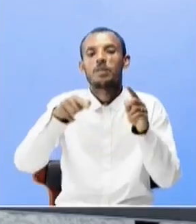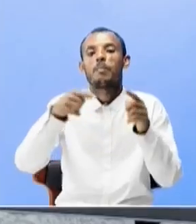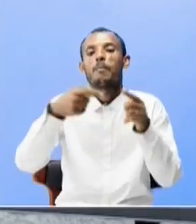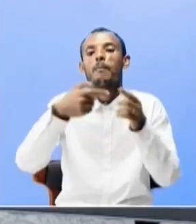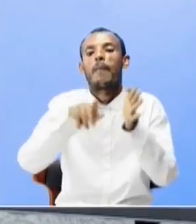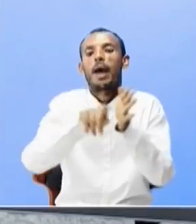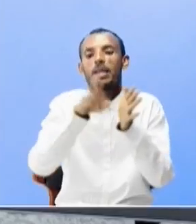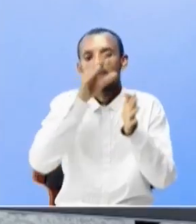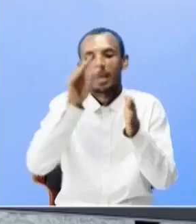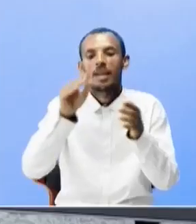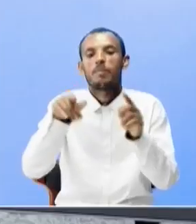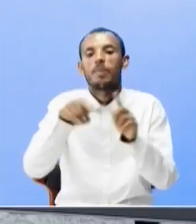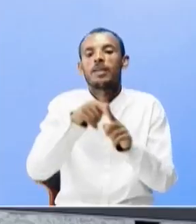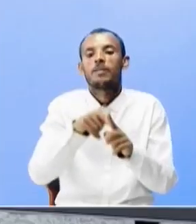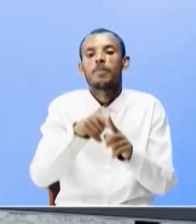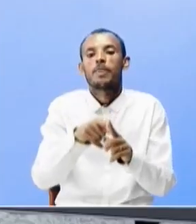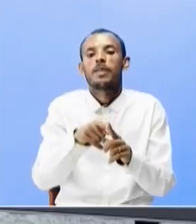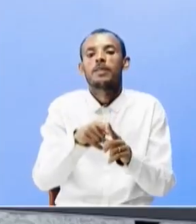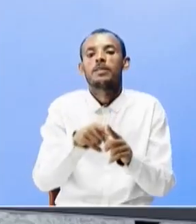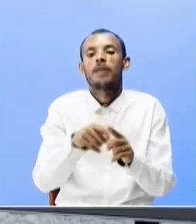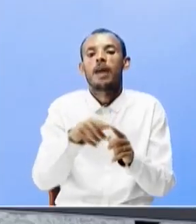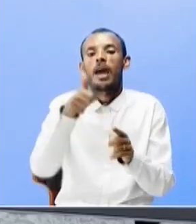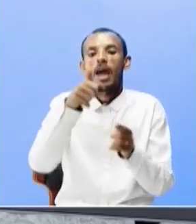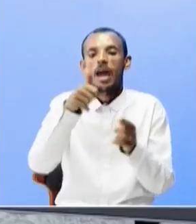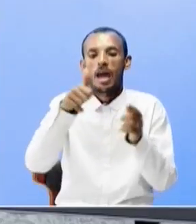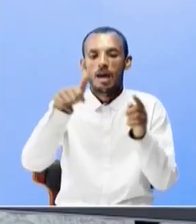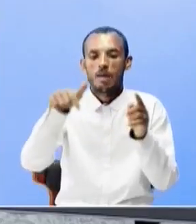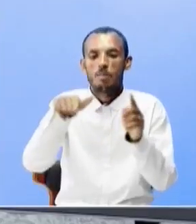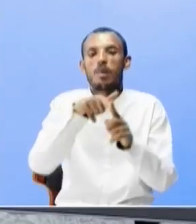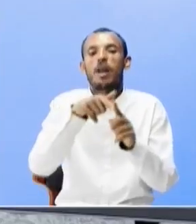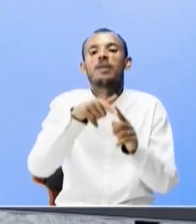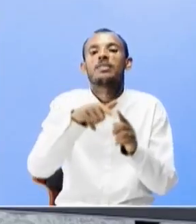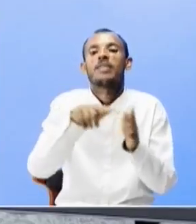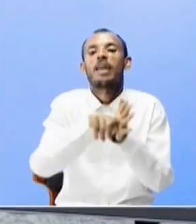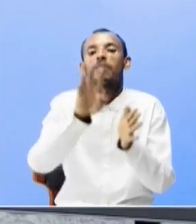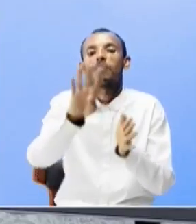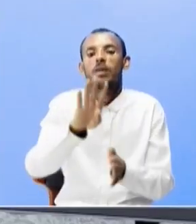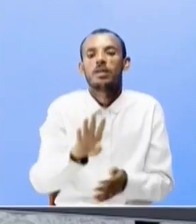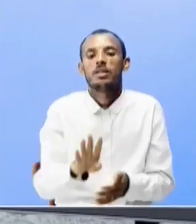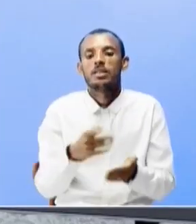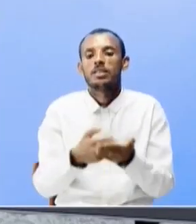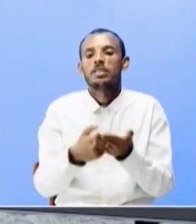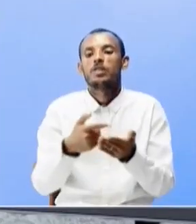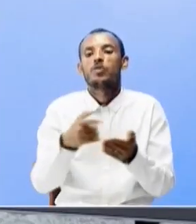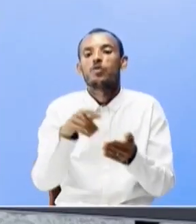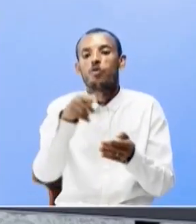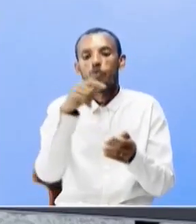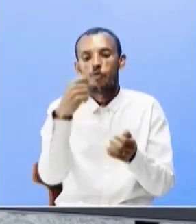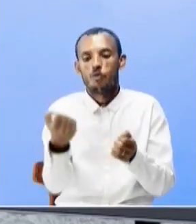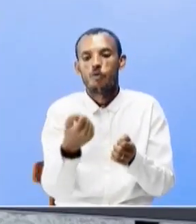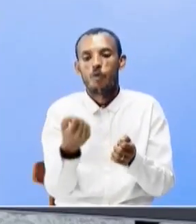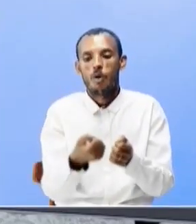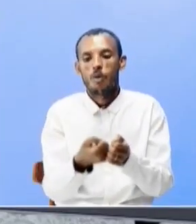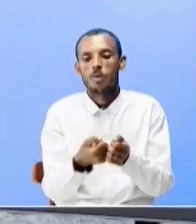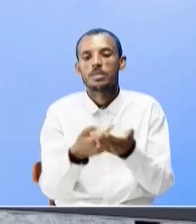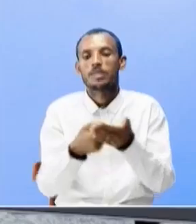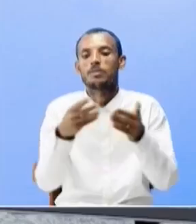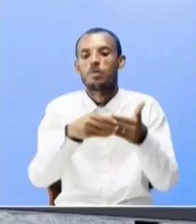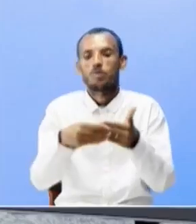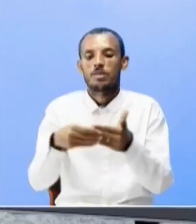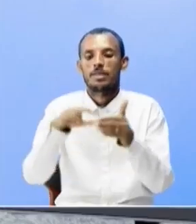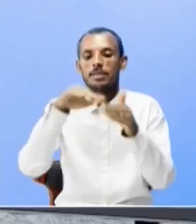of B is minus B. Therefore, just we follow this procedure for subtracting